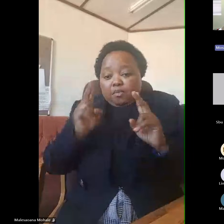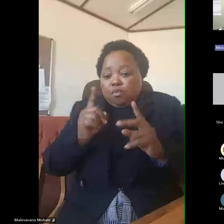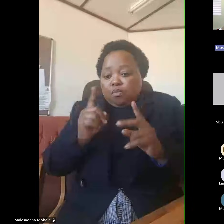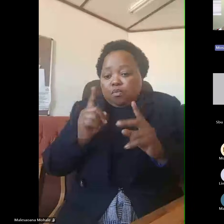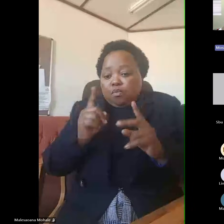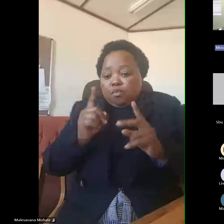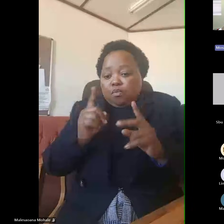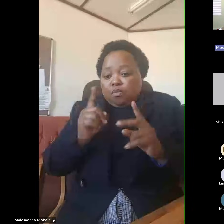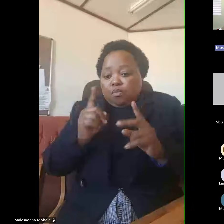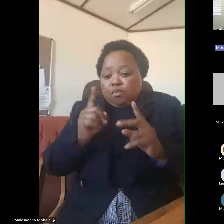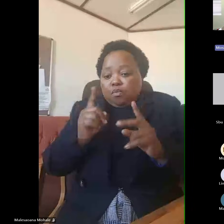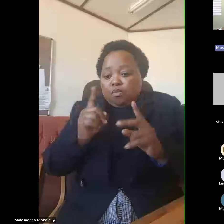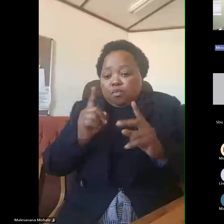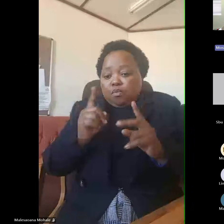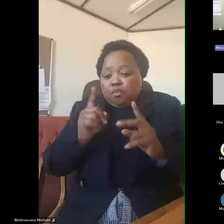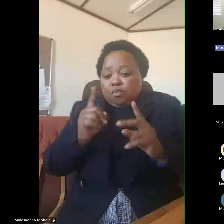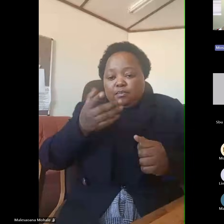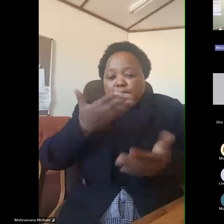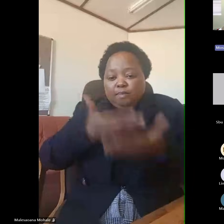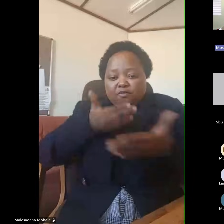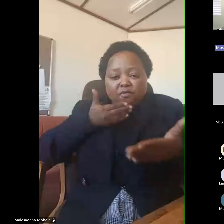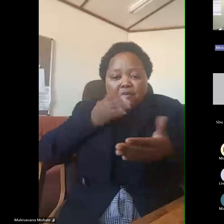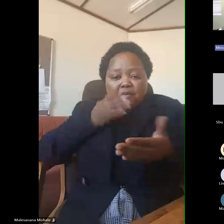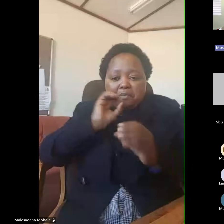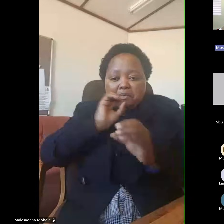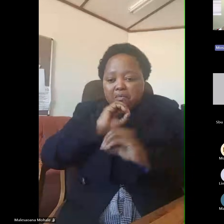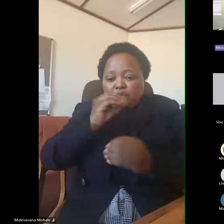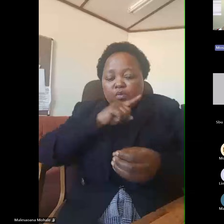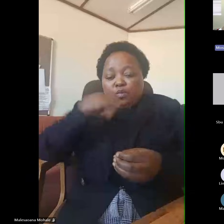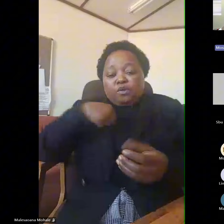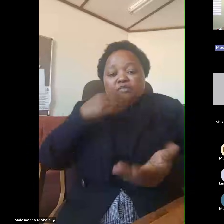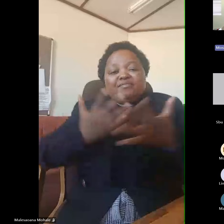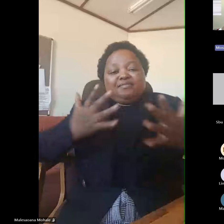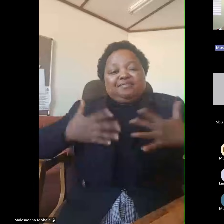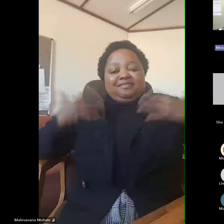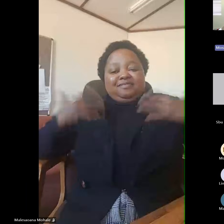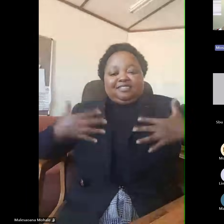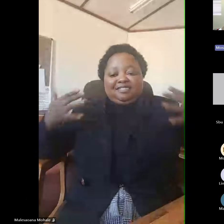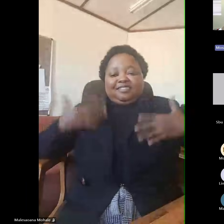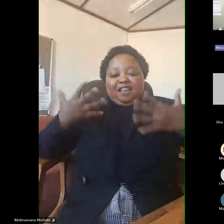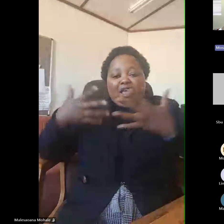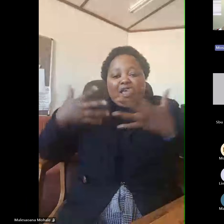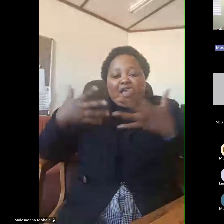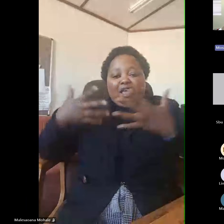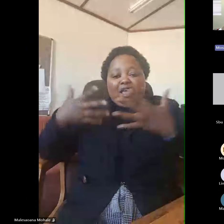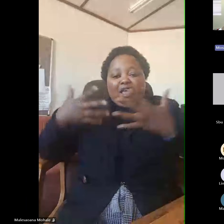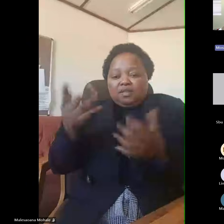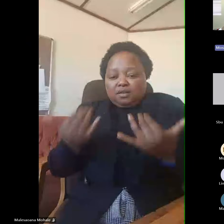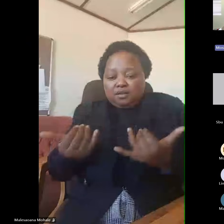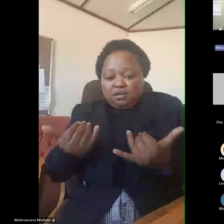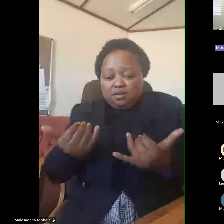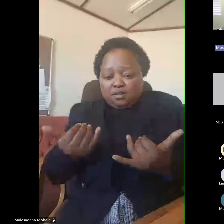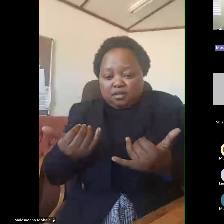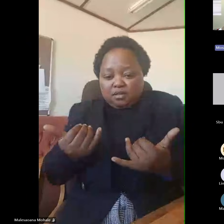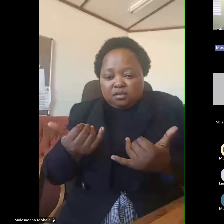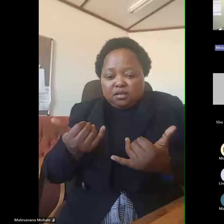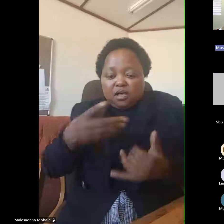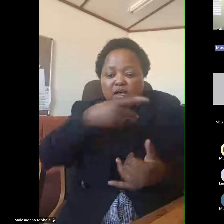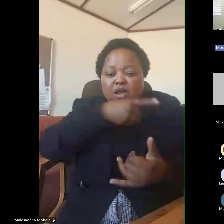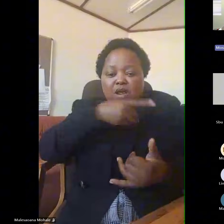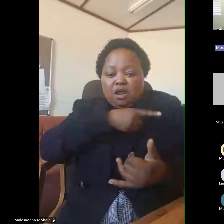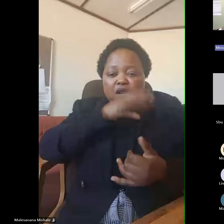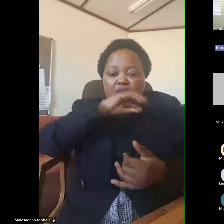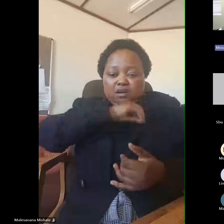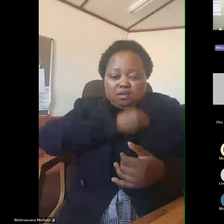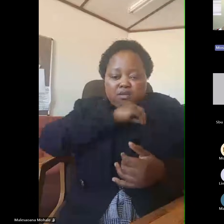before, we are pleased to have her with us today. She's an assistant gender and disability rights activist